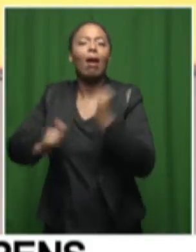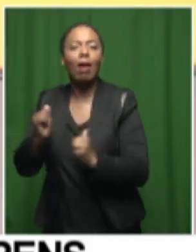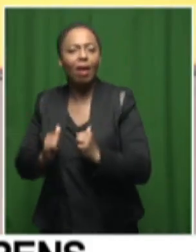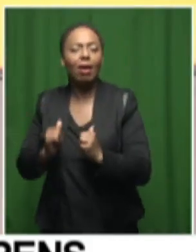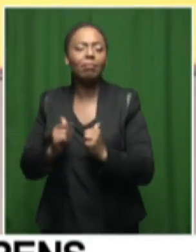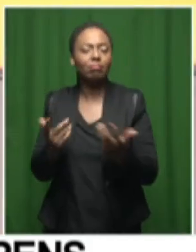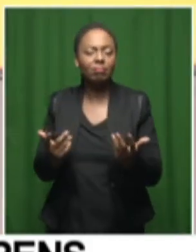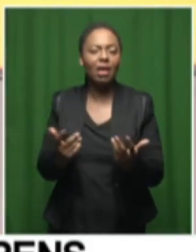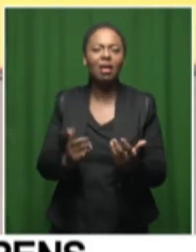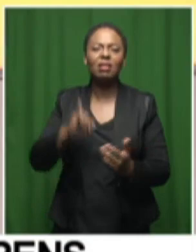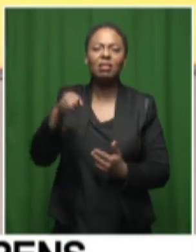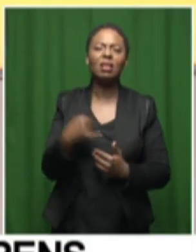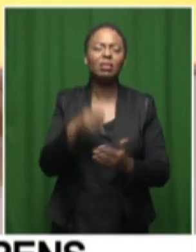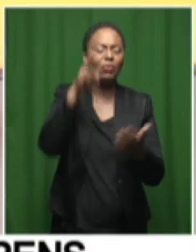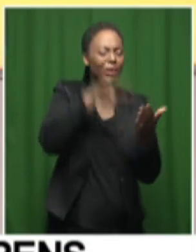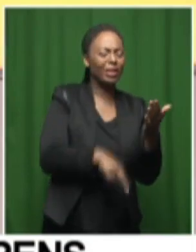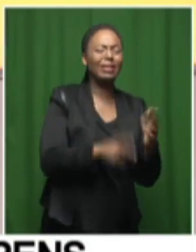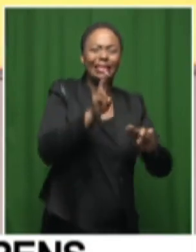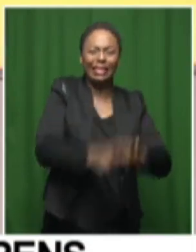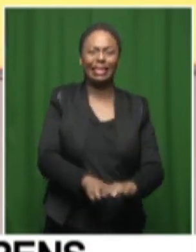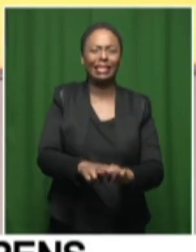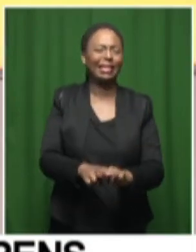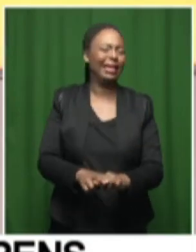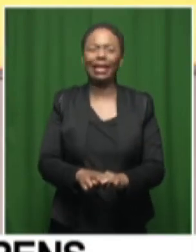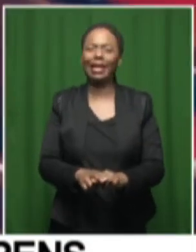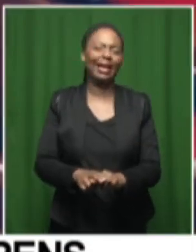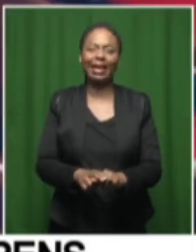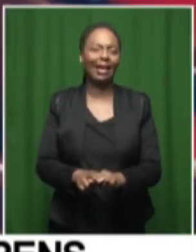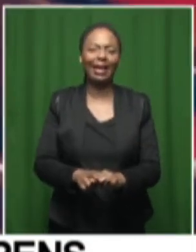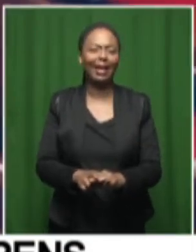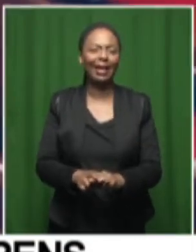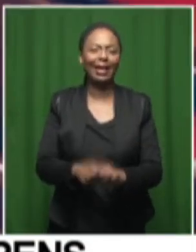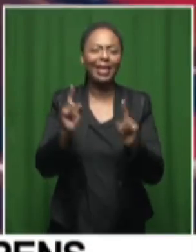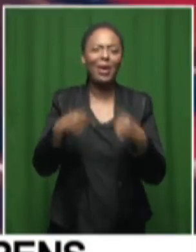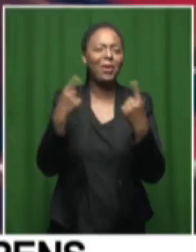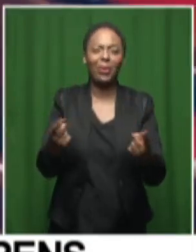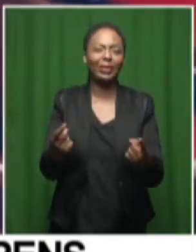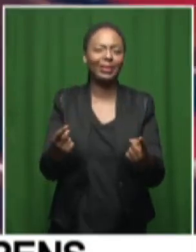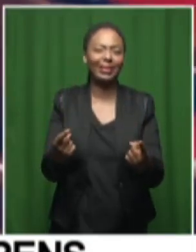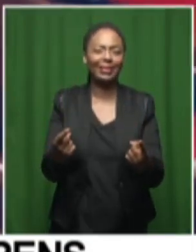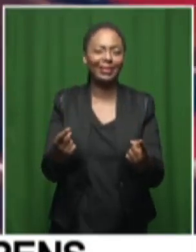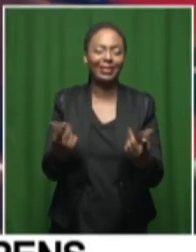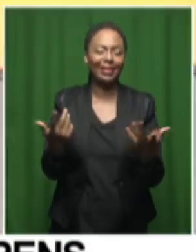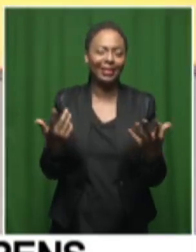read a play sitting. Like you cannot. So possible. Ladies and gentlemen, take this one thing.